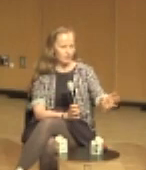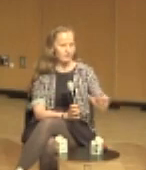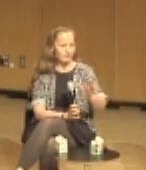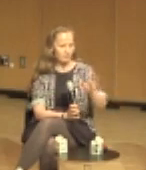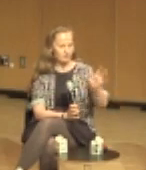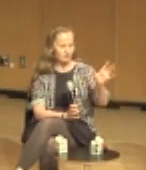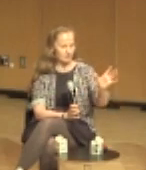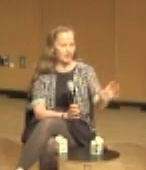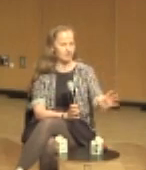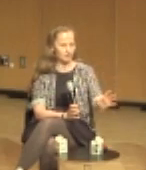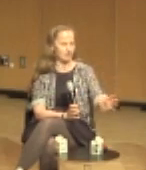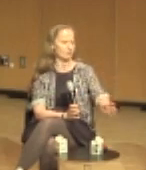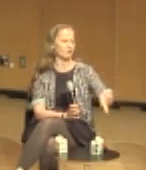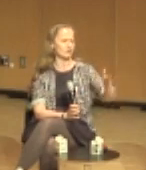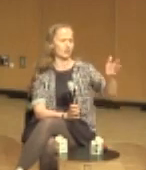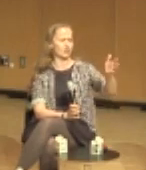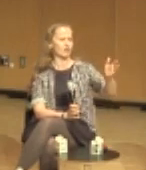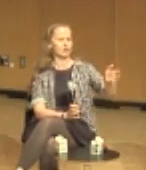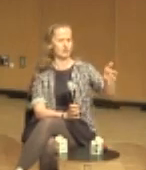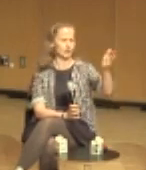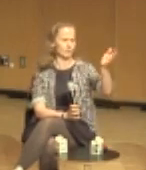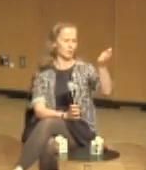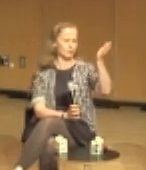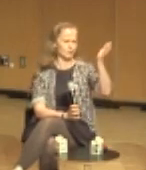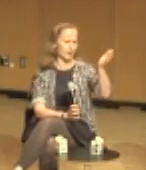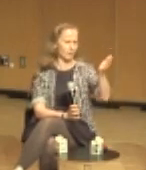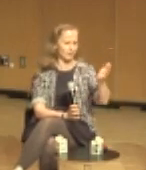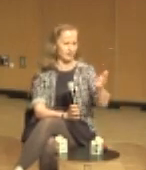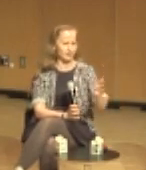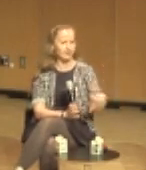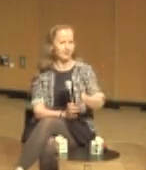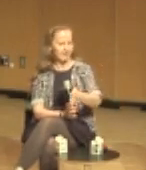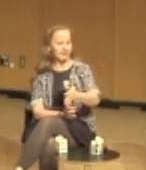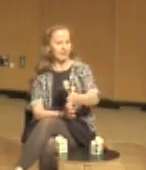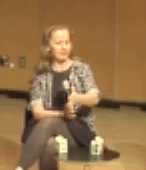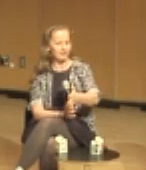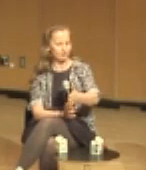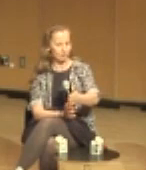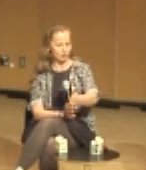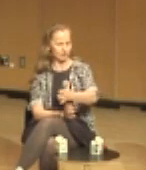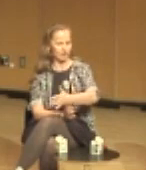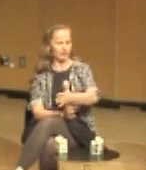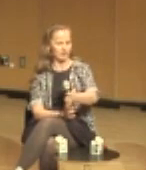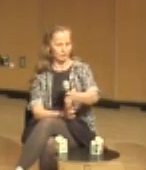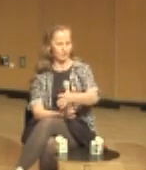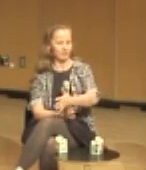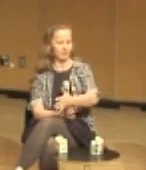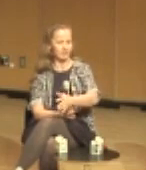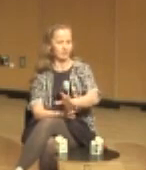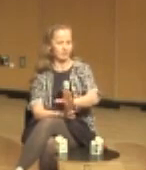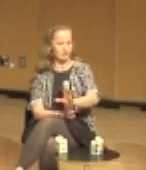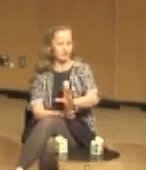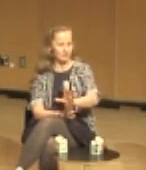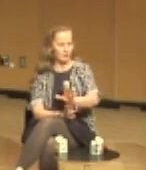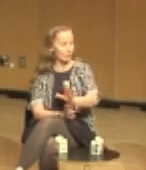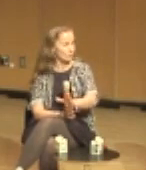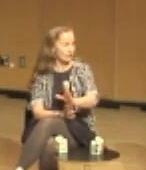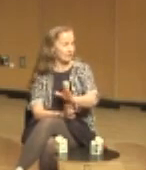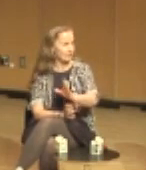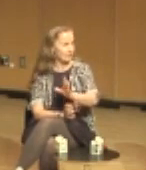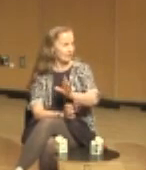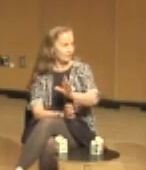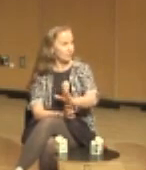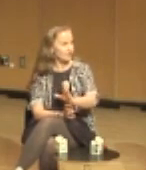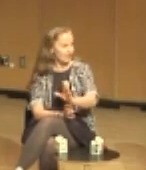regular no vision which is the National Theater which is like the most renowned theater and then the Noka the Norwegian Theater which does